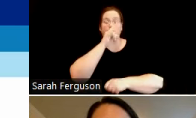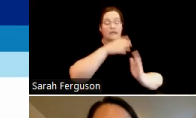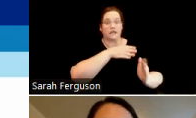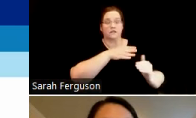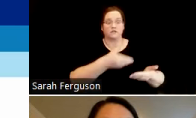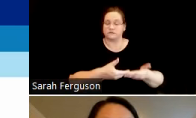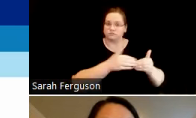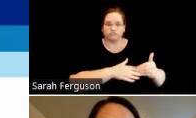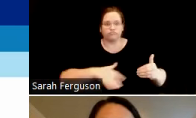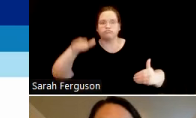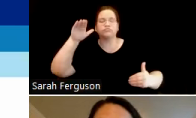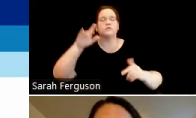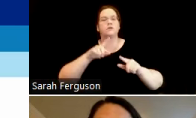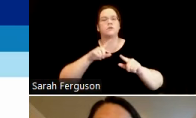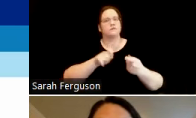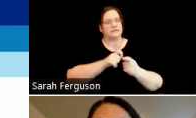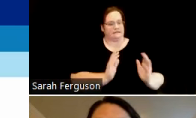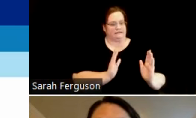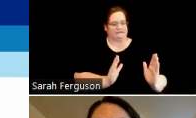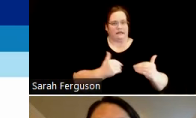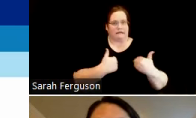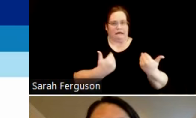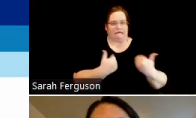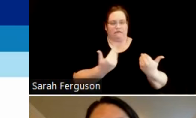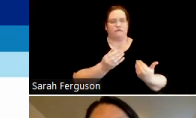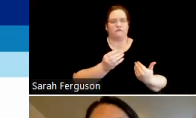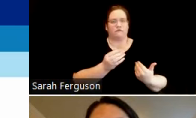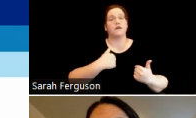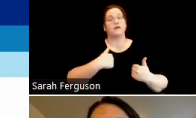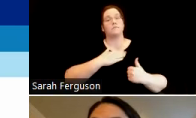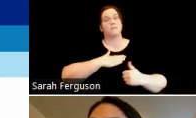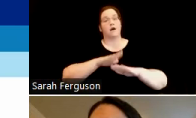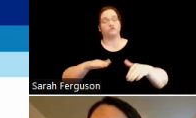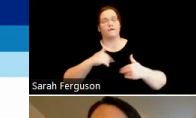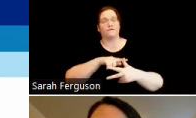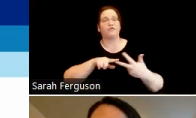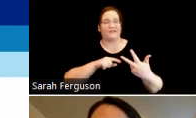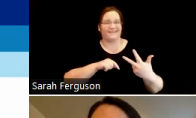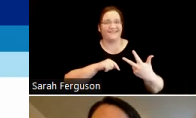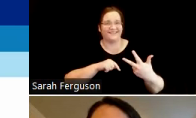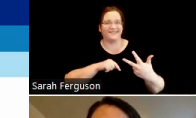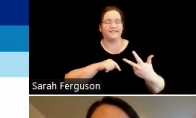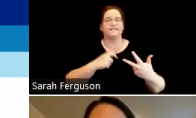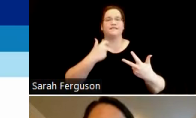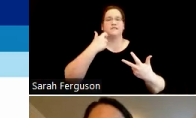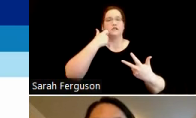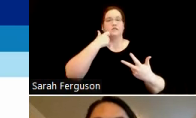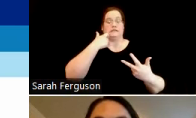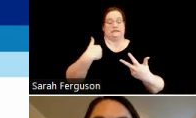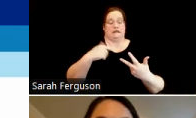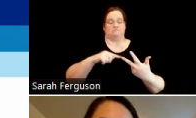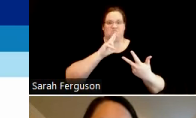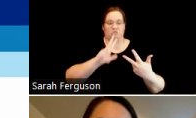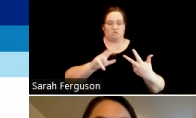right now for the youngest of our kids. I am also a mom of 3 and recently got our youngest, our